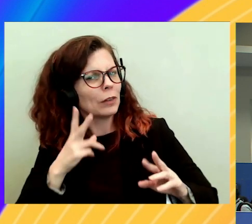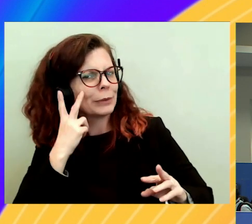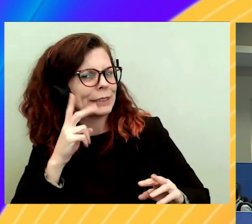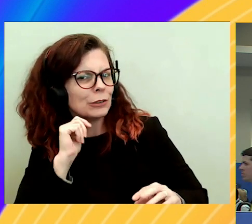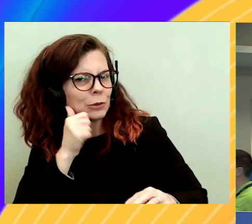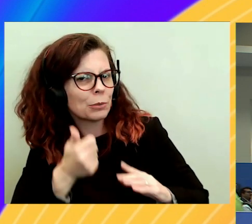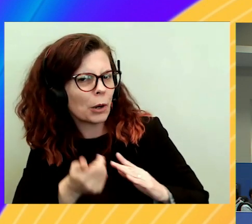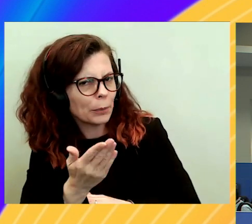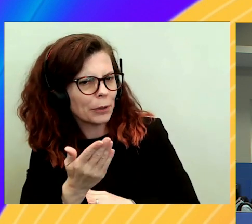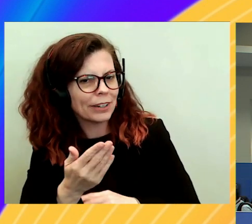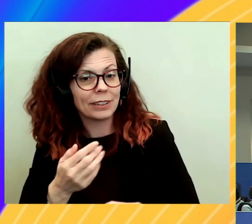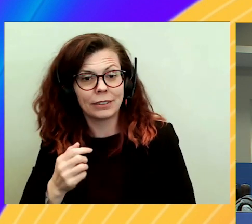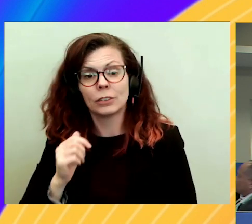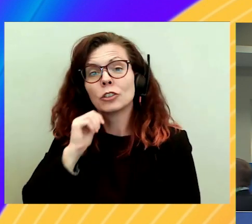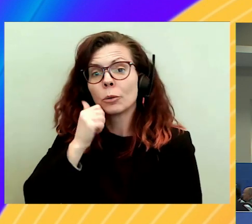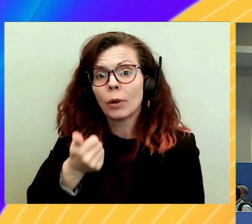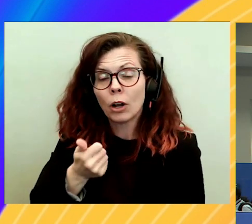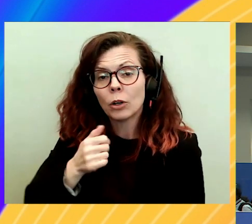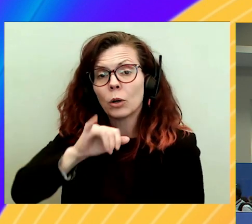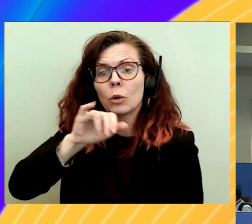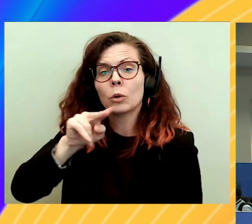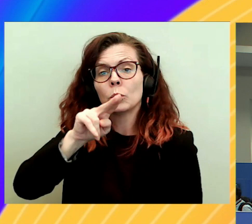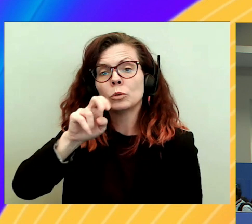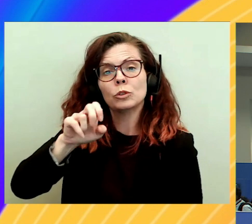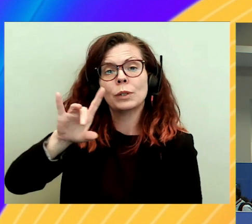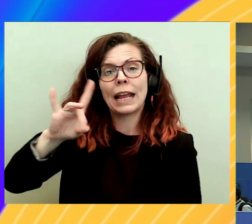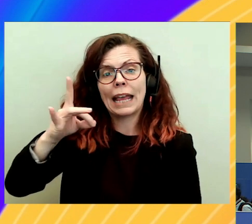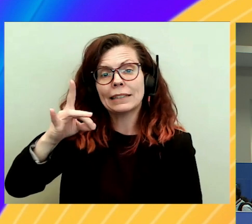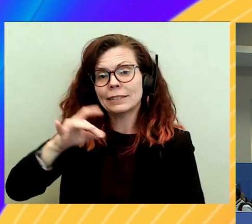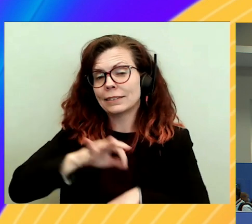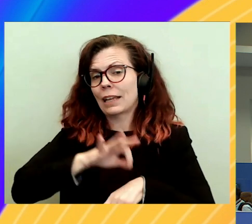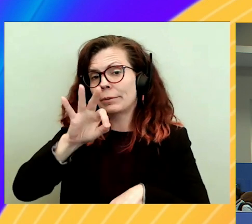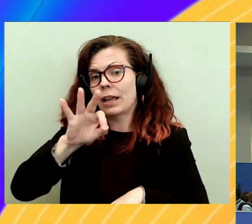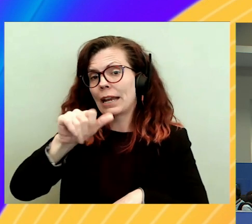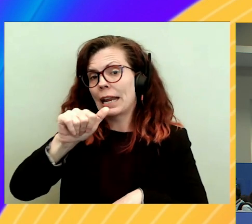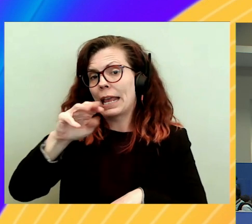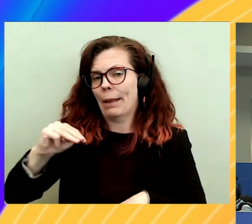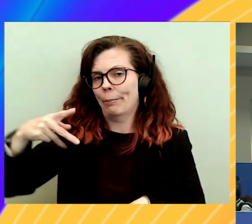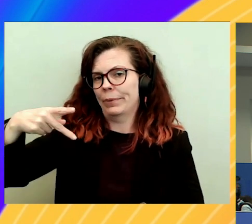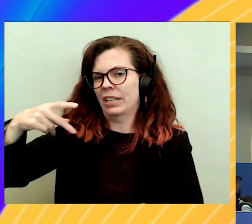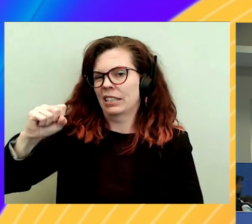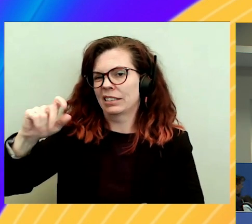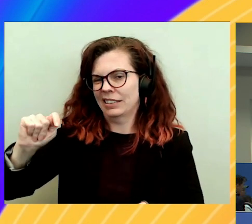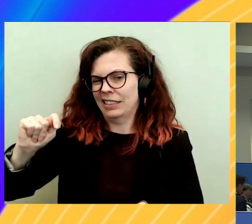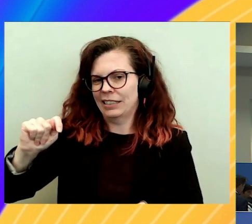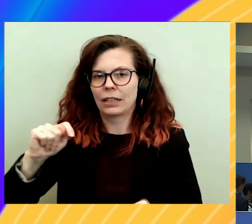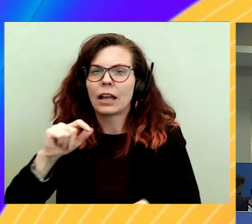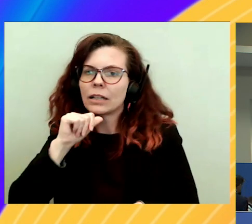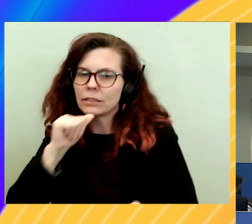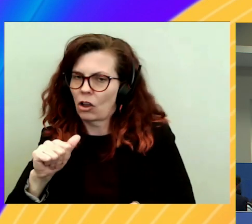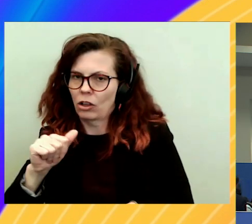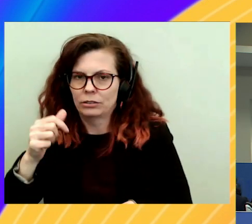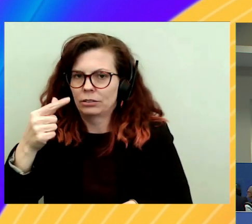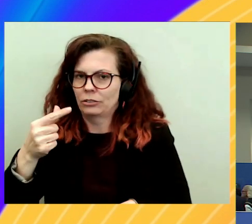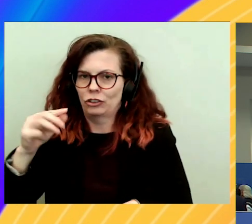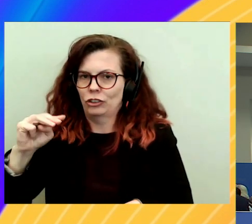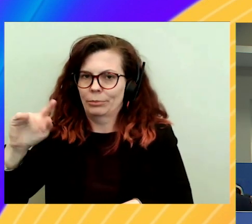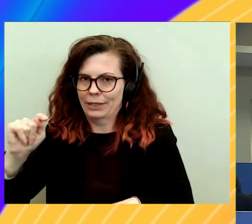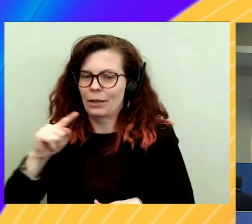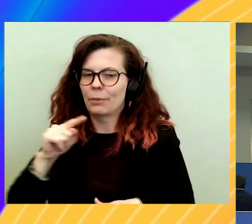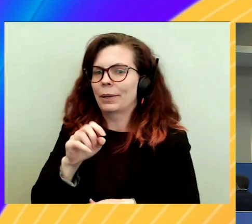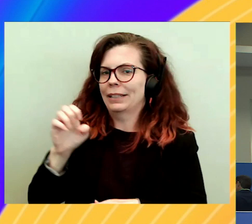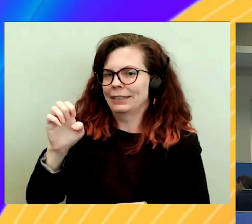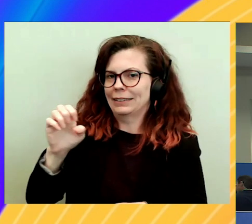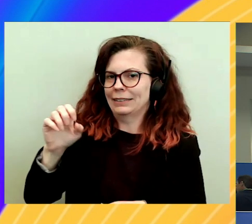tomorrow, June 8th. 9 a.m. 9 a.m. Pacific. Not Greenwich Mean Time. Yeah. But Eastern Standard Time.